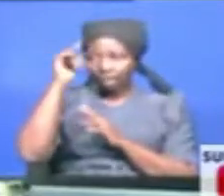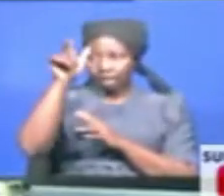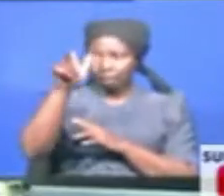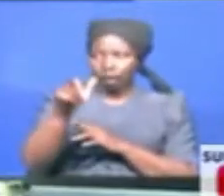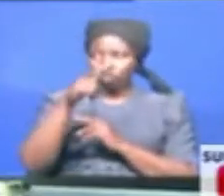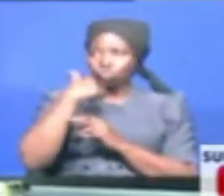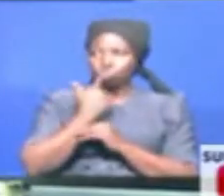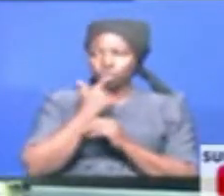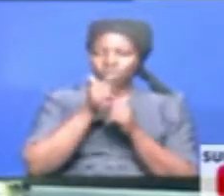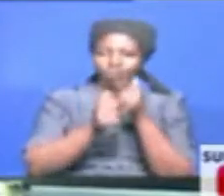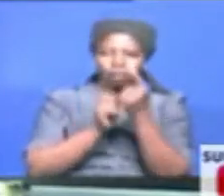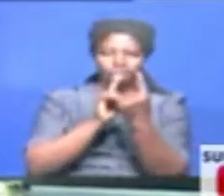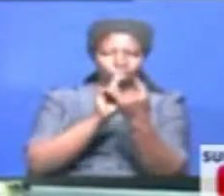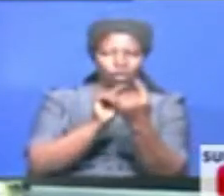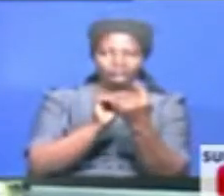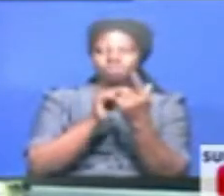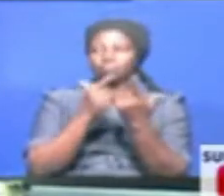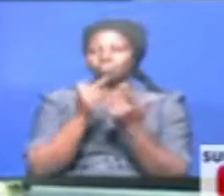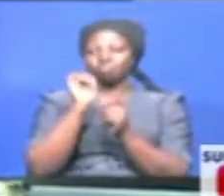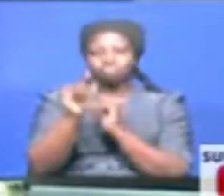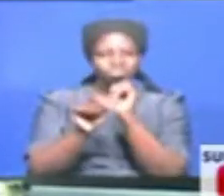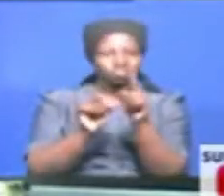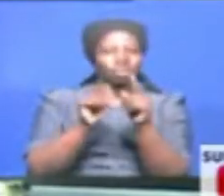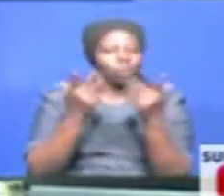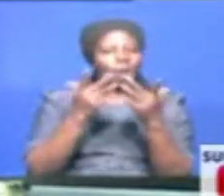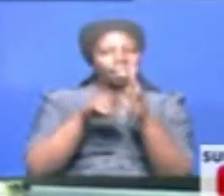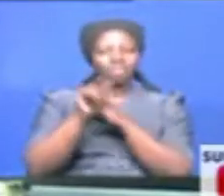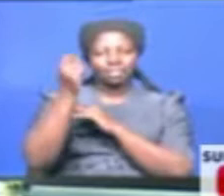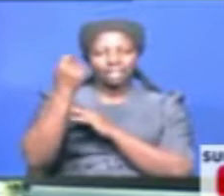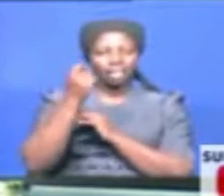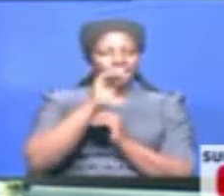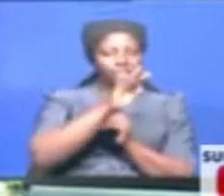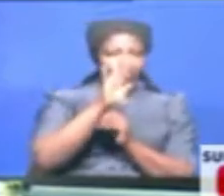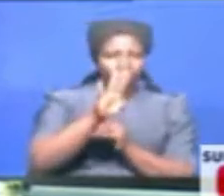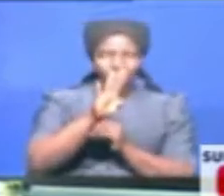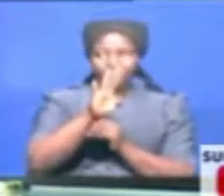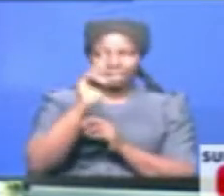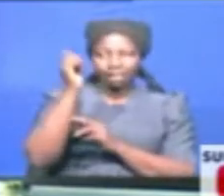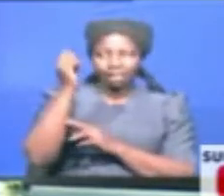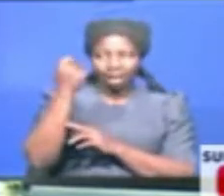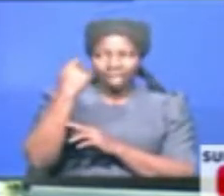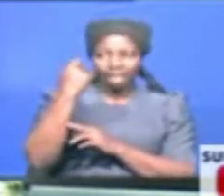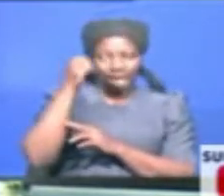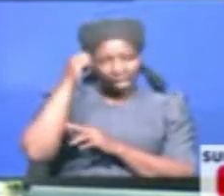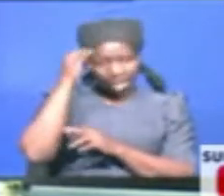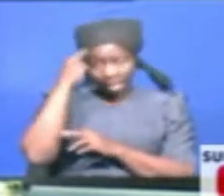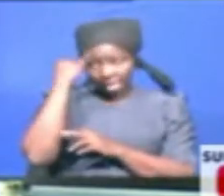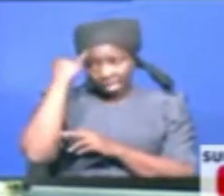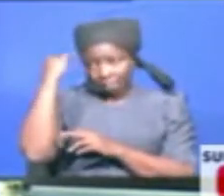Twitter is in Kenya. Facebook. Can you imagine how many people are using the